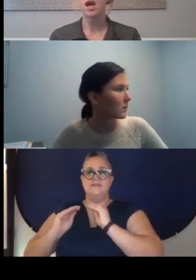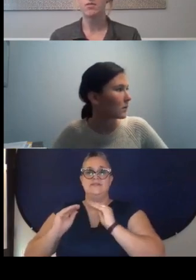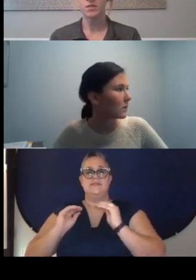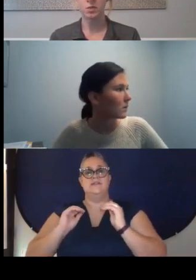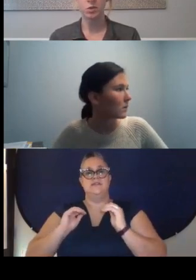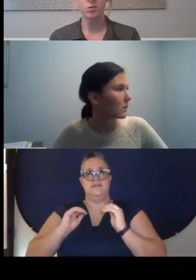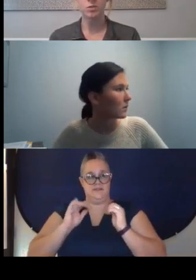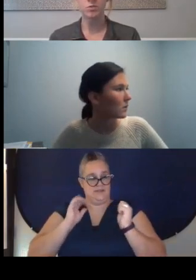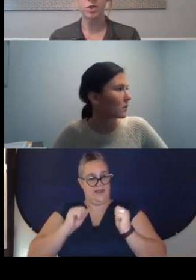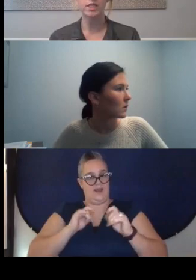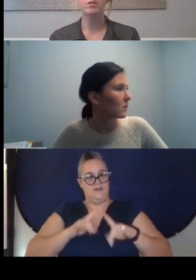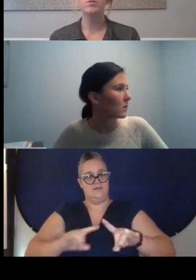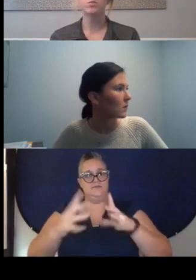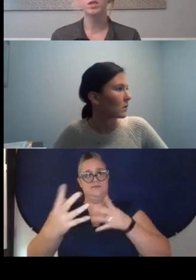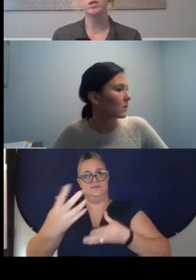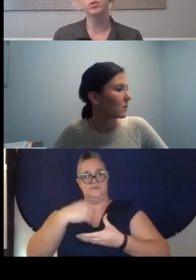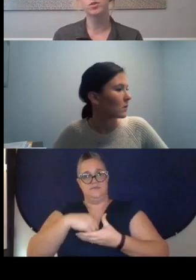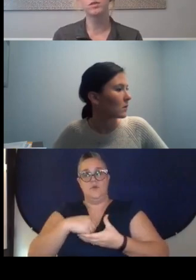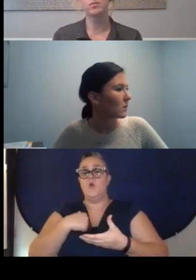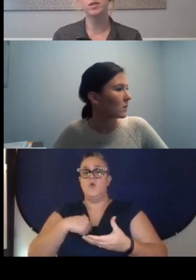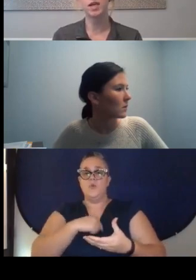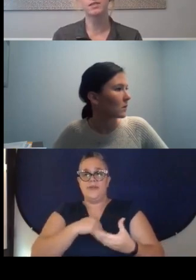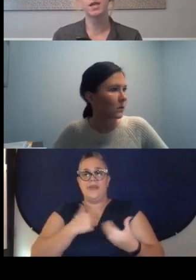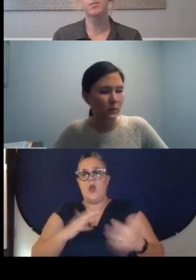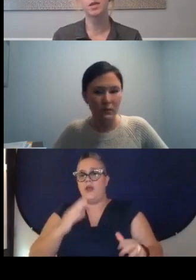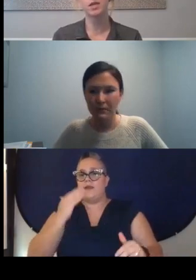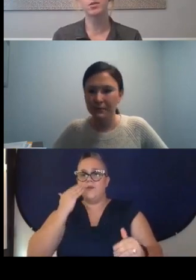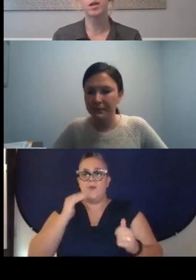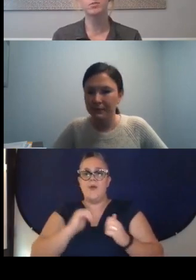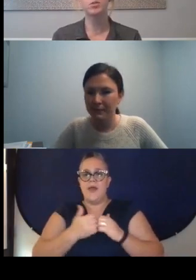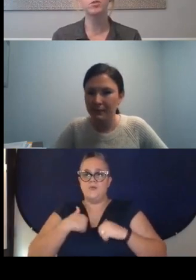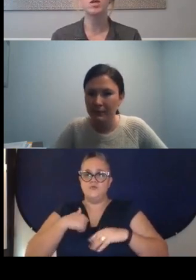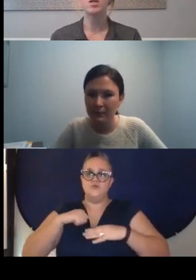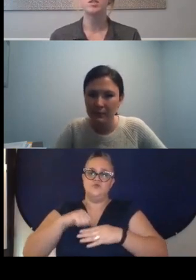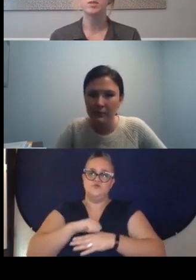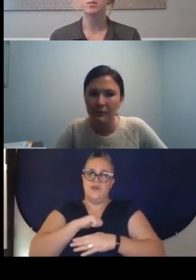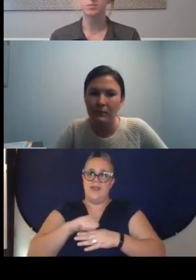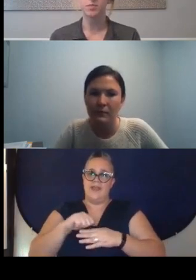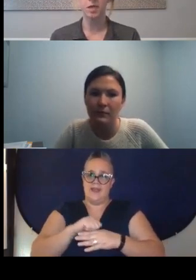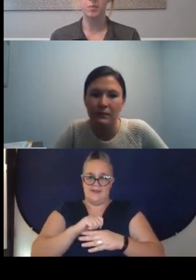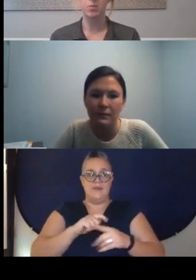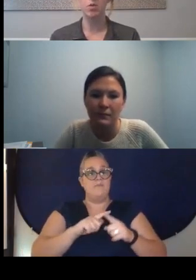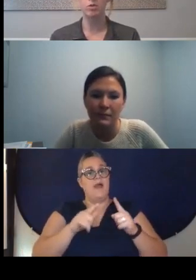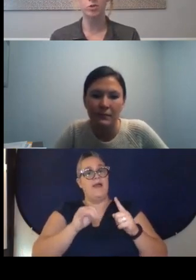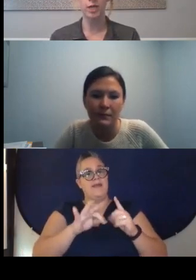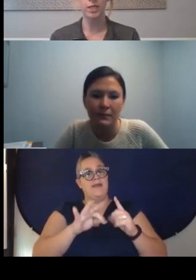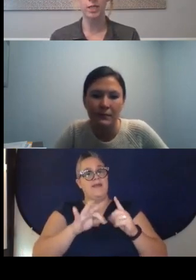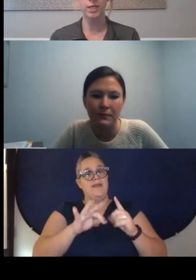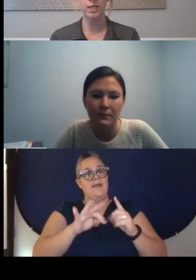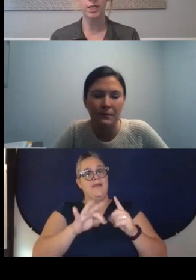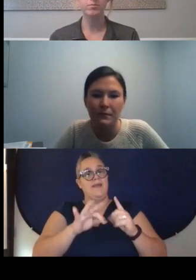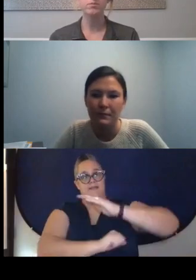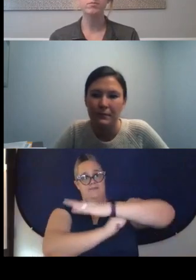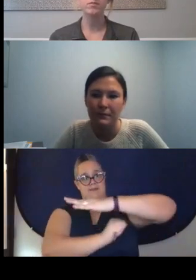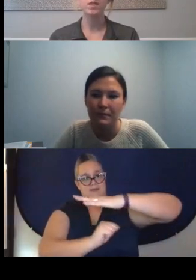easily? Obviously, we're used to training, so making sure that somebody has that mechanical aptitude to be able to pick up on what we're